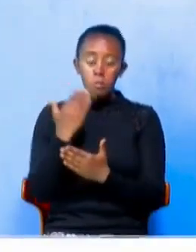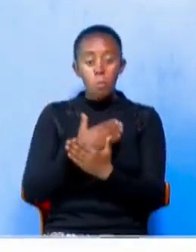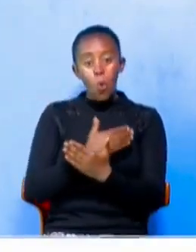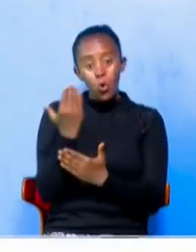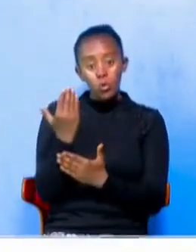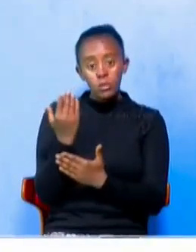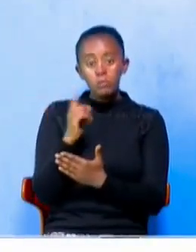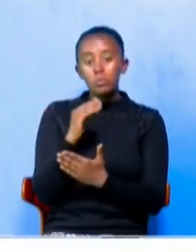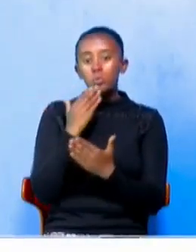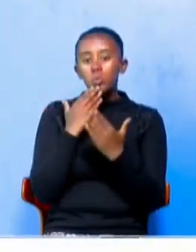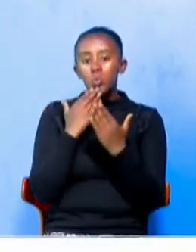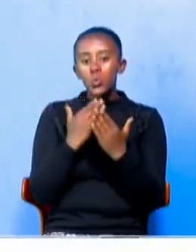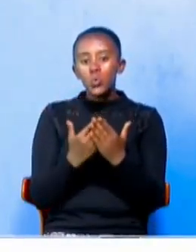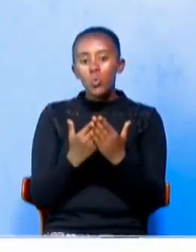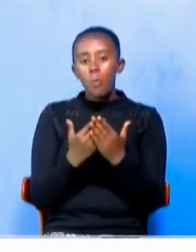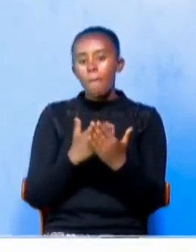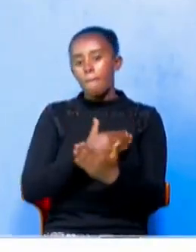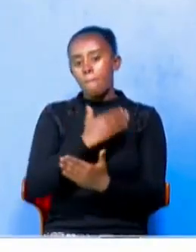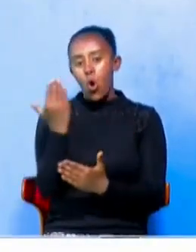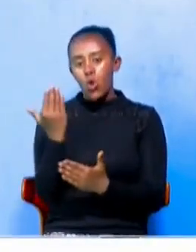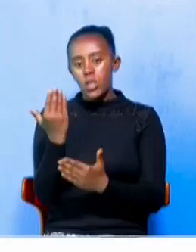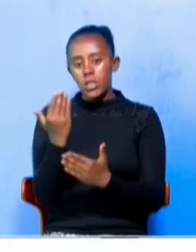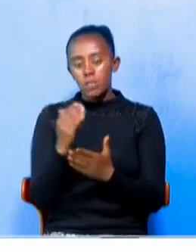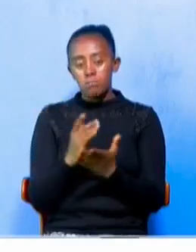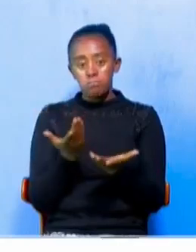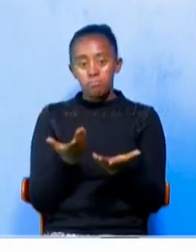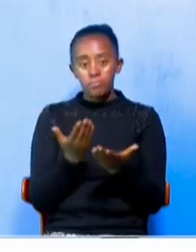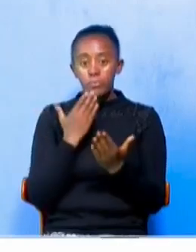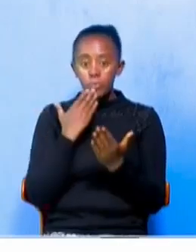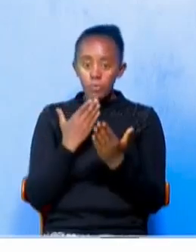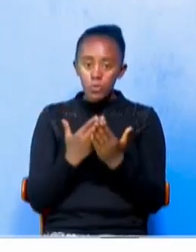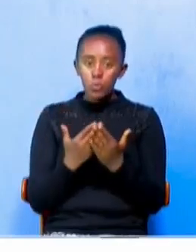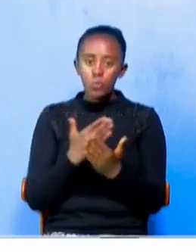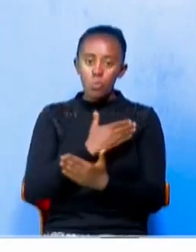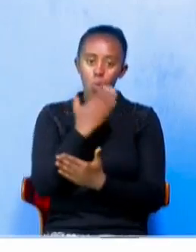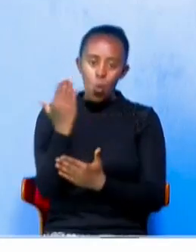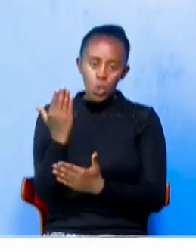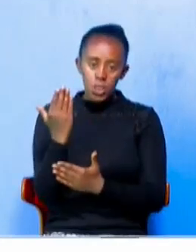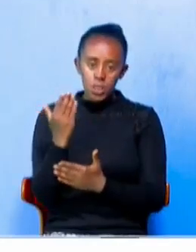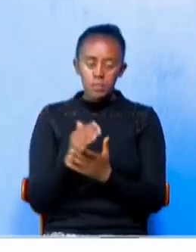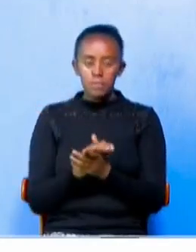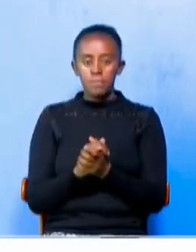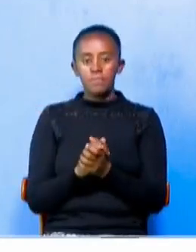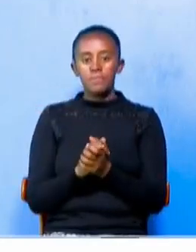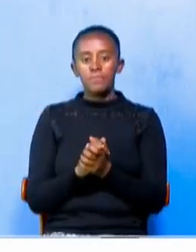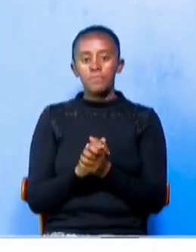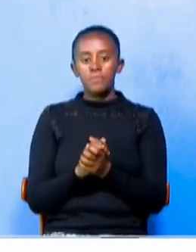that good morning. You see, good morning.